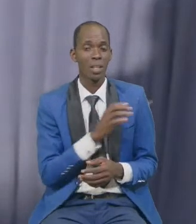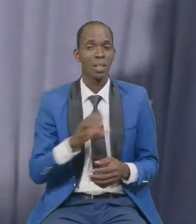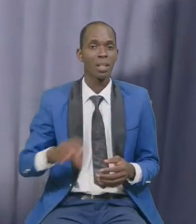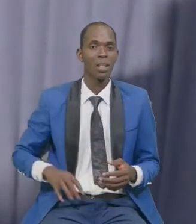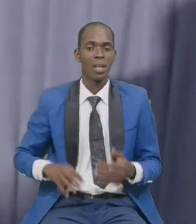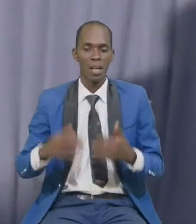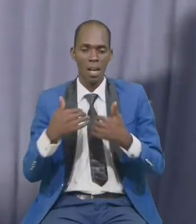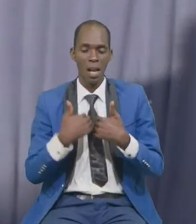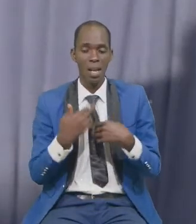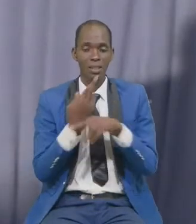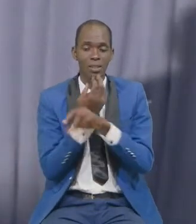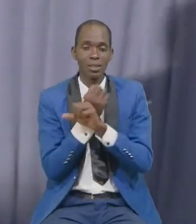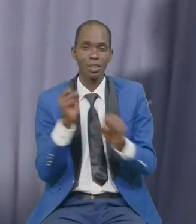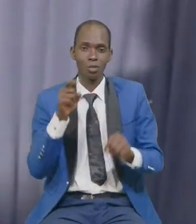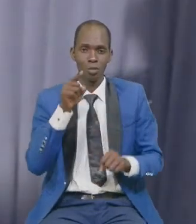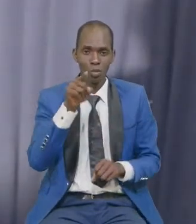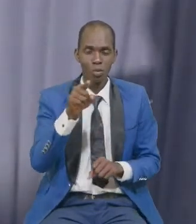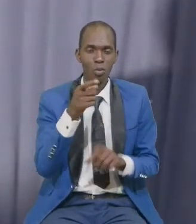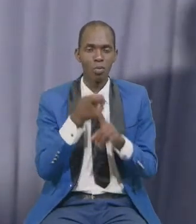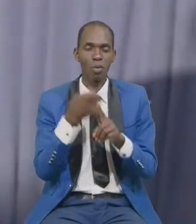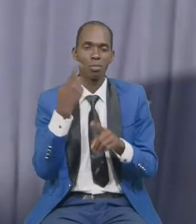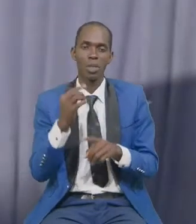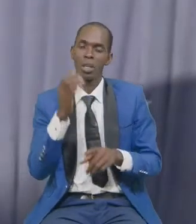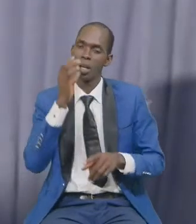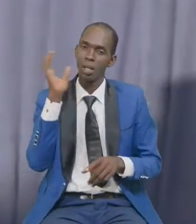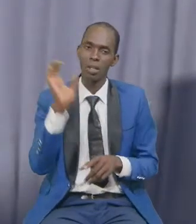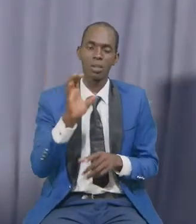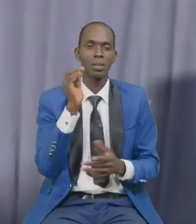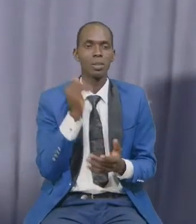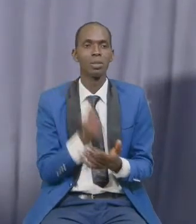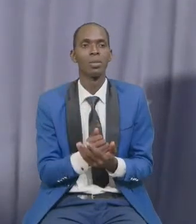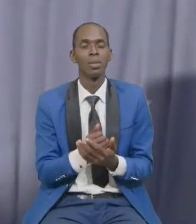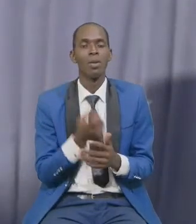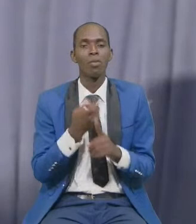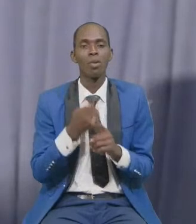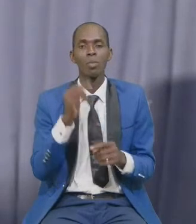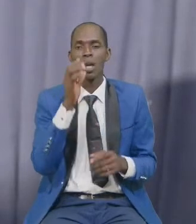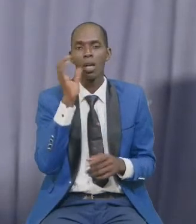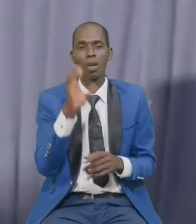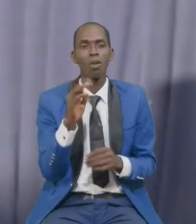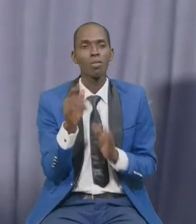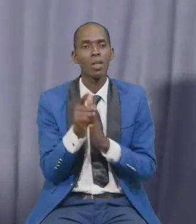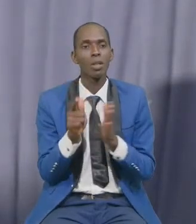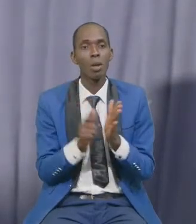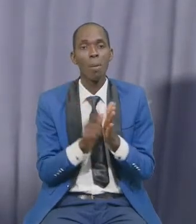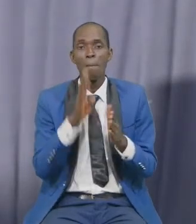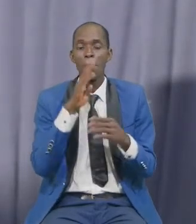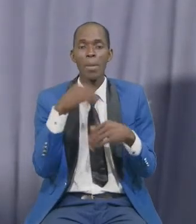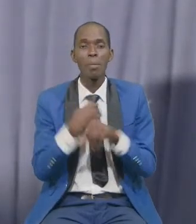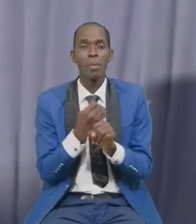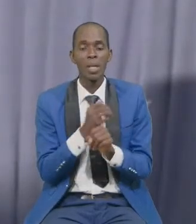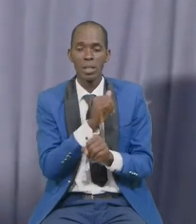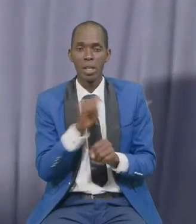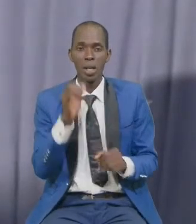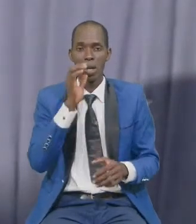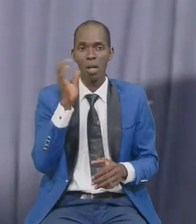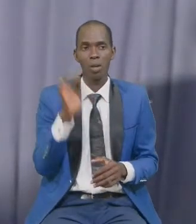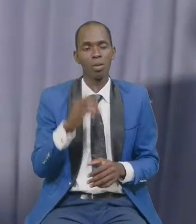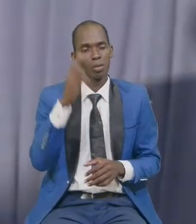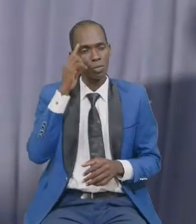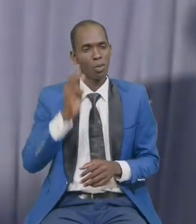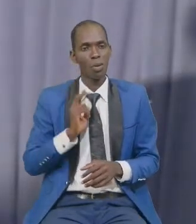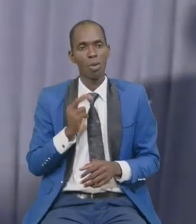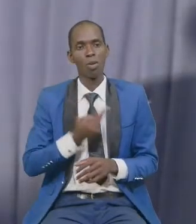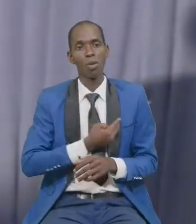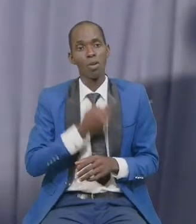Christ has redeemed you from the curse. From the curse of the law. Be made a curse for us. For